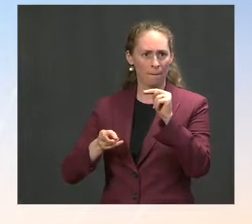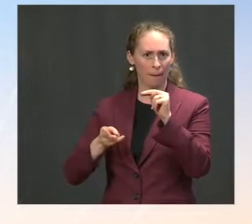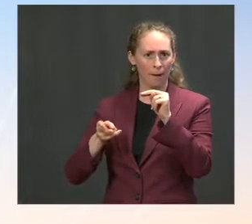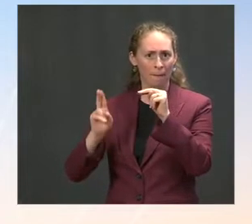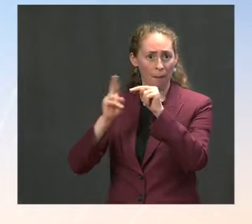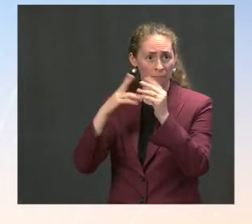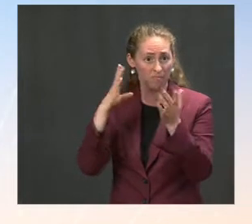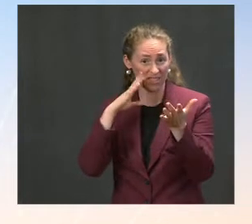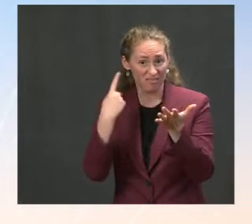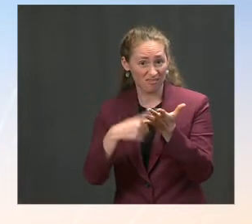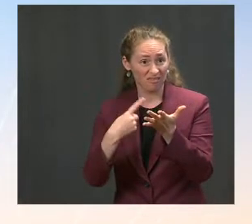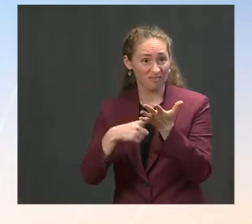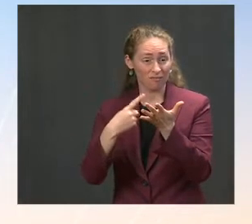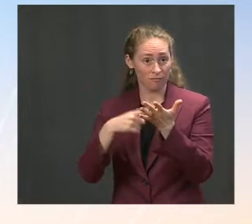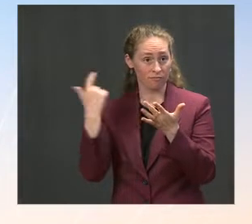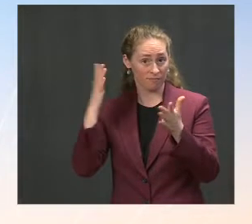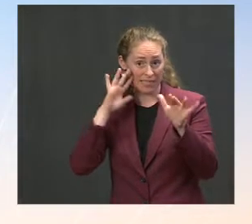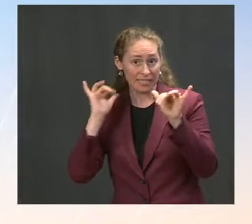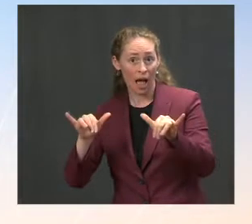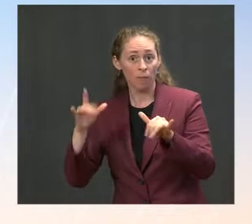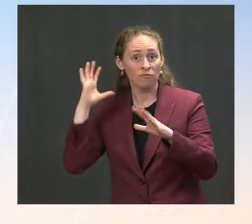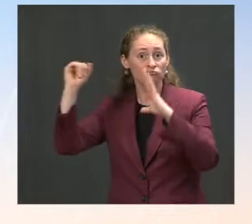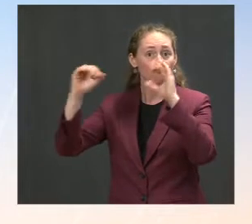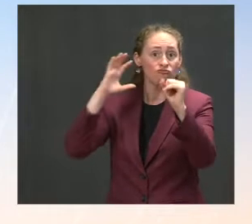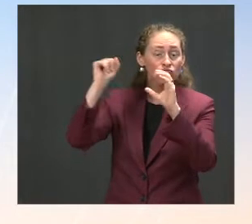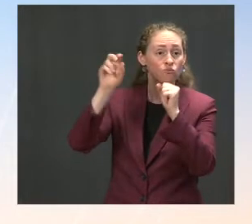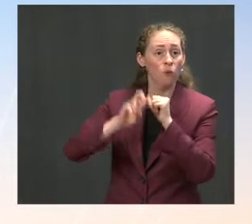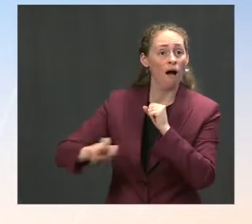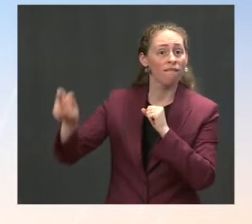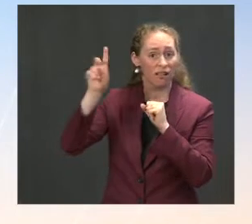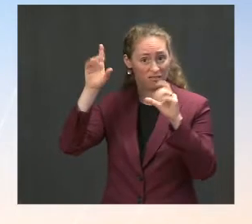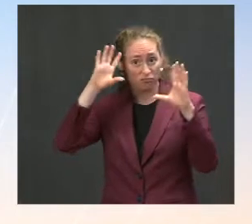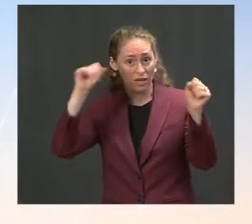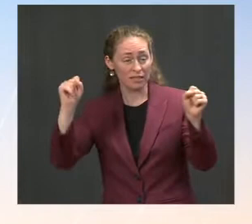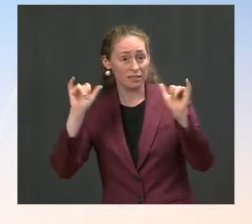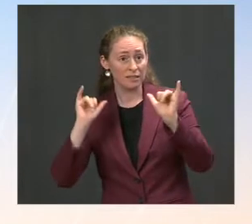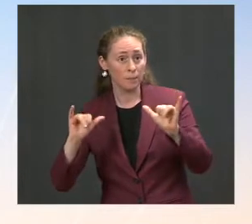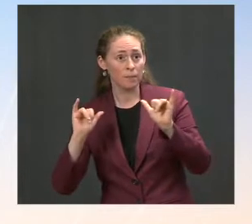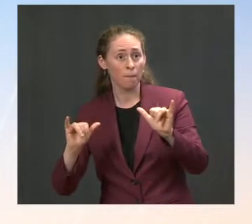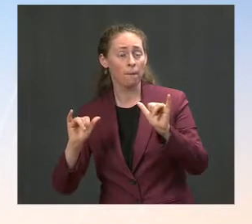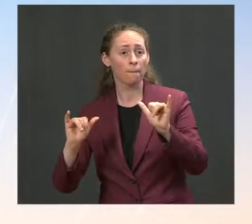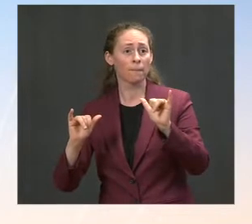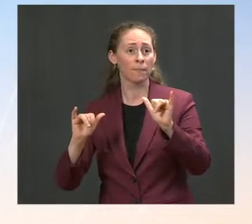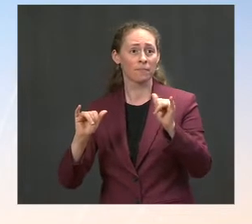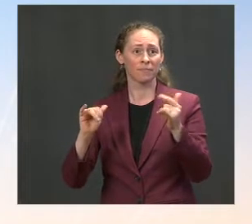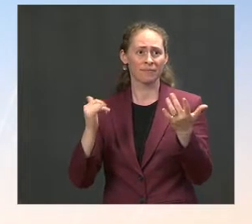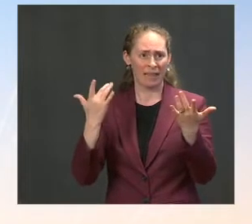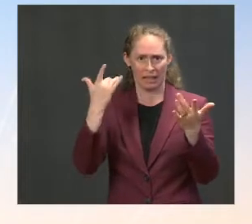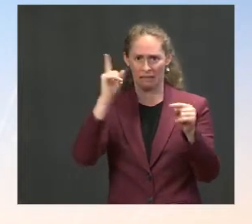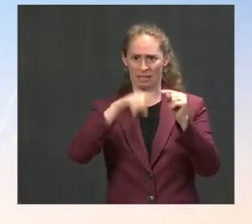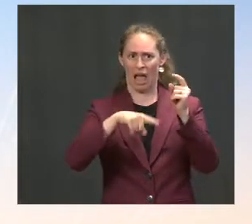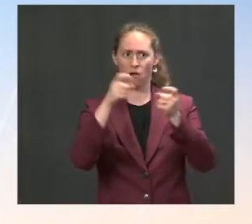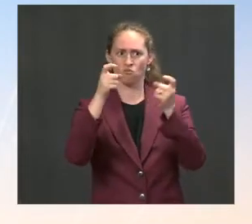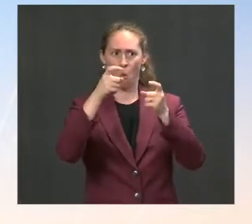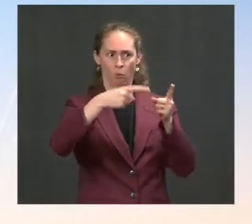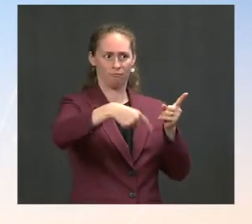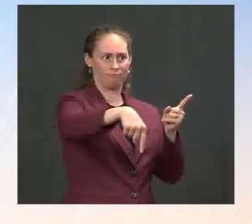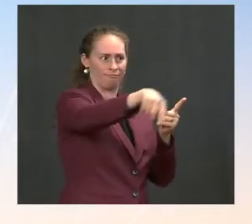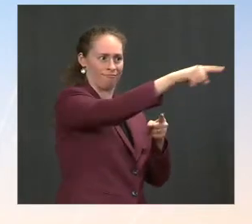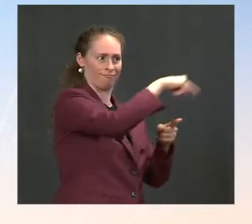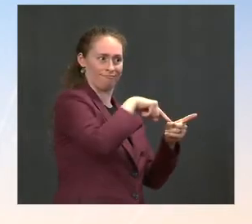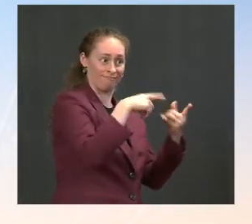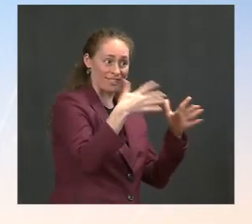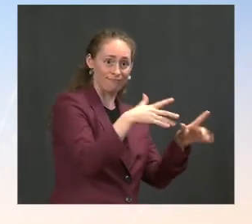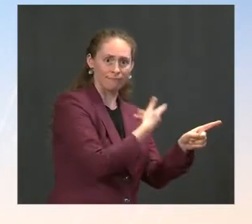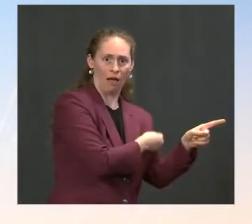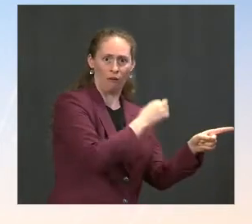to engage in this kind of activity in public settings where you can't control for people's vaccinations? Sure. Well, first, we're always going to abide